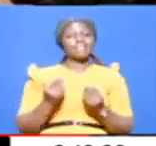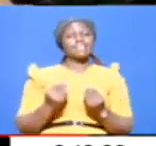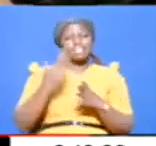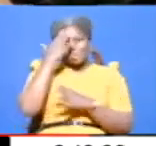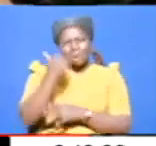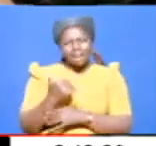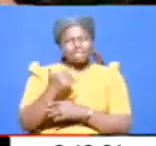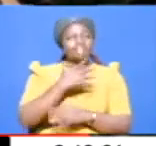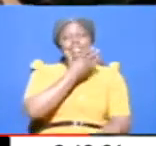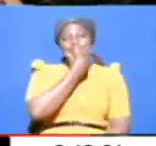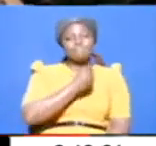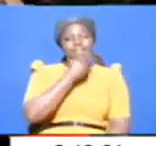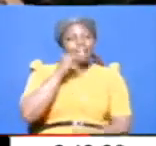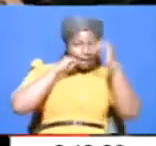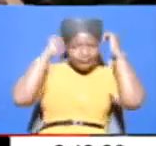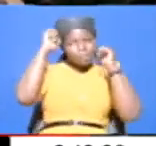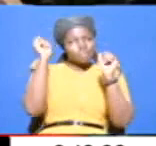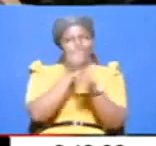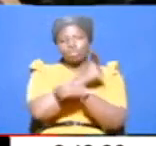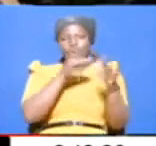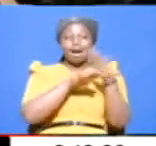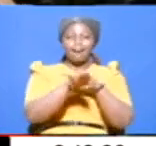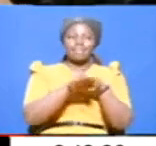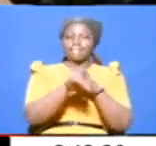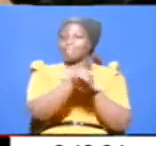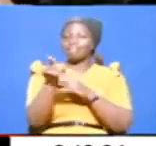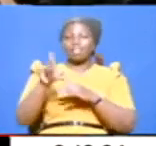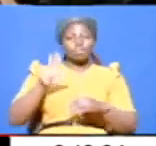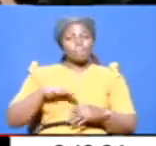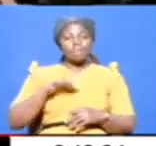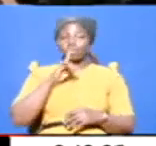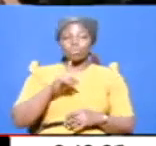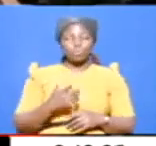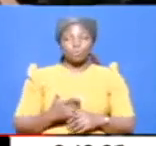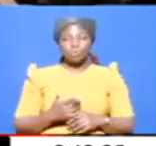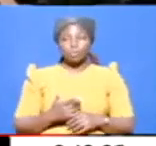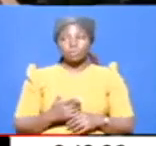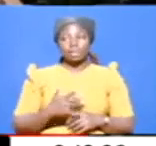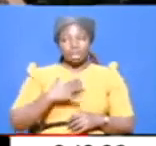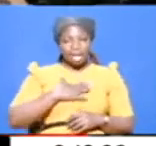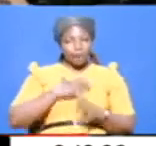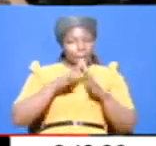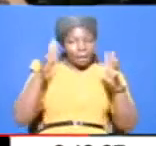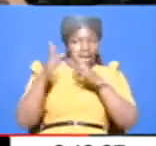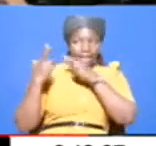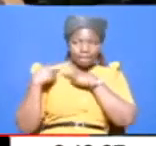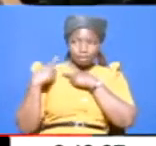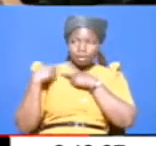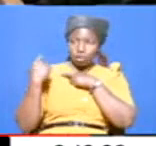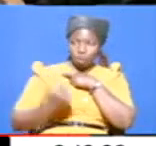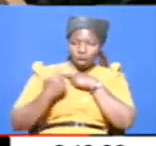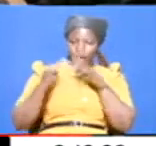the male cannot be able to reach out to them. Therefore, our main role is just to lead, to be the